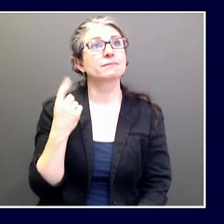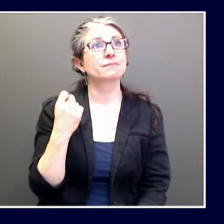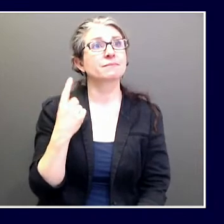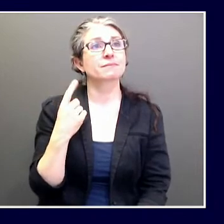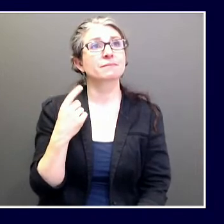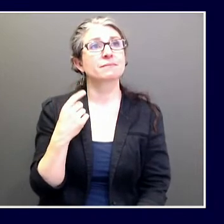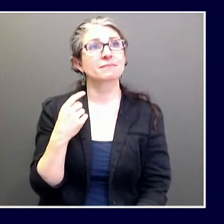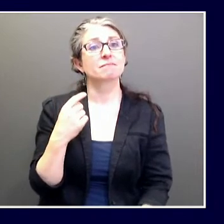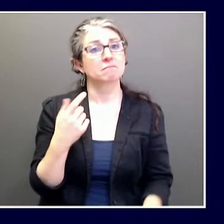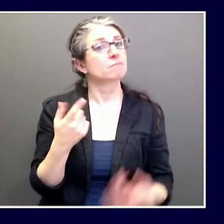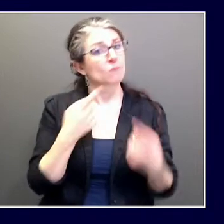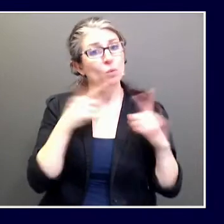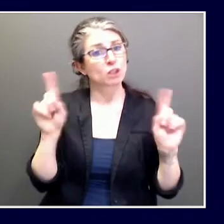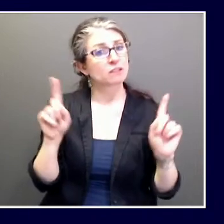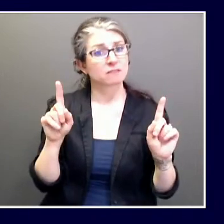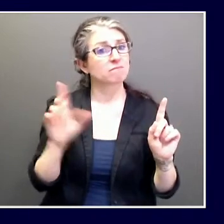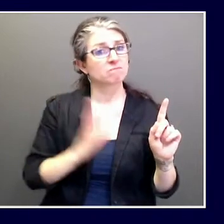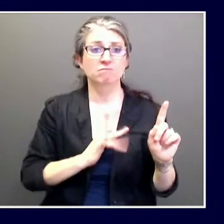tool.